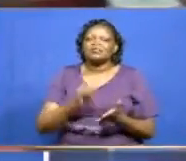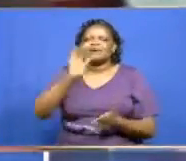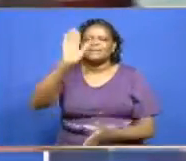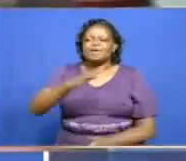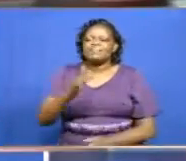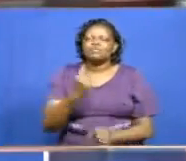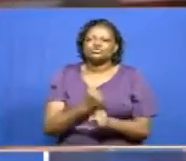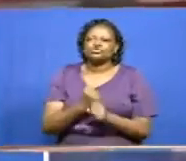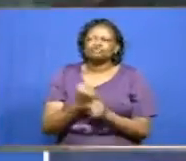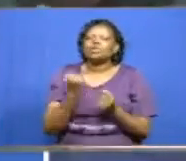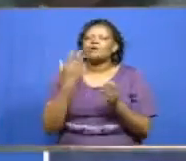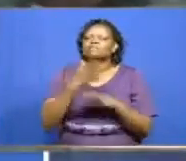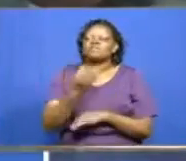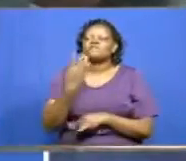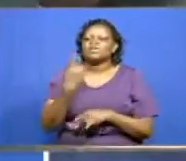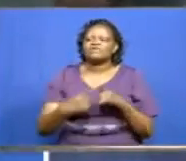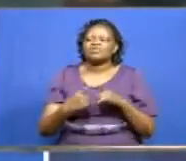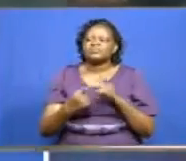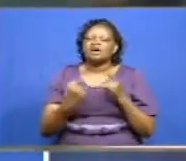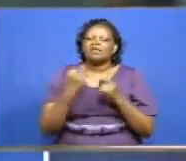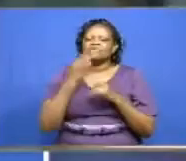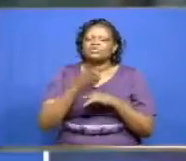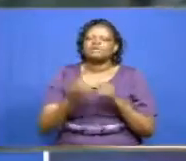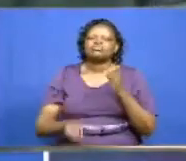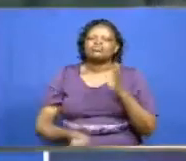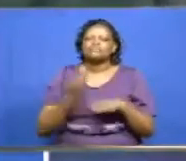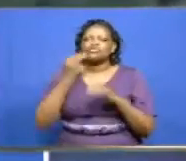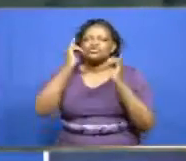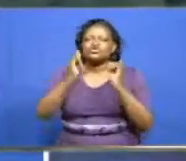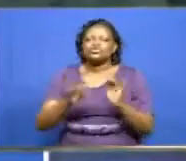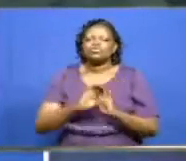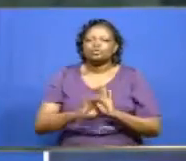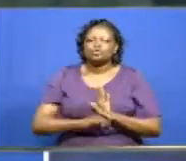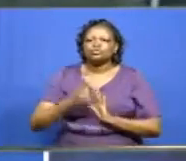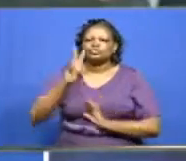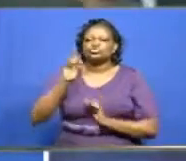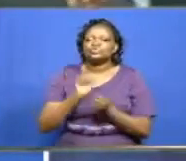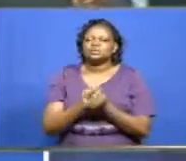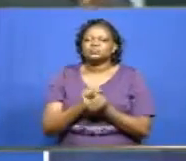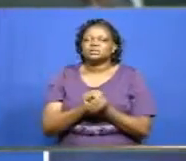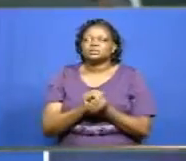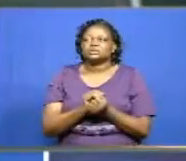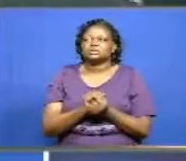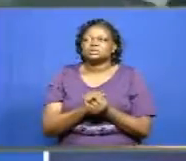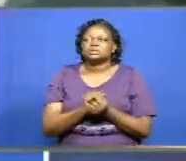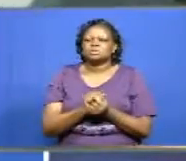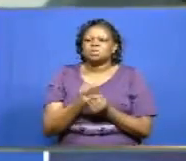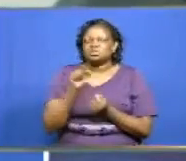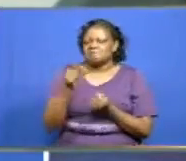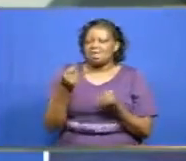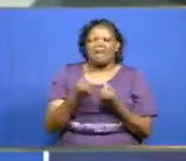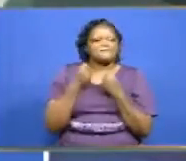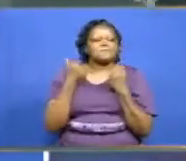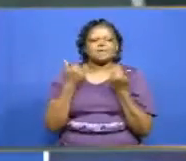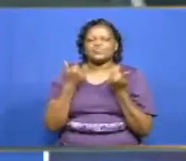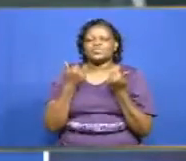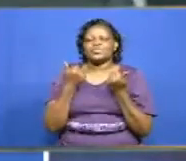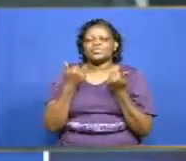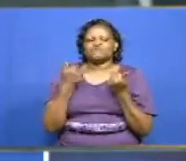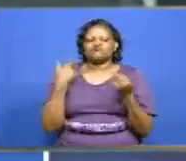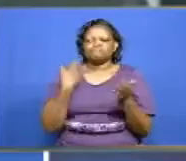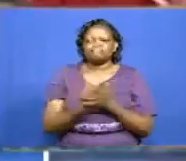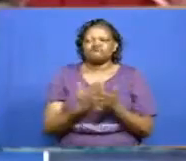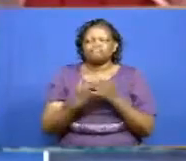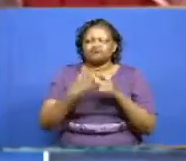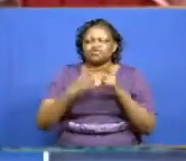do within 5 years after promulgation of the Constitution in 2010. This has not happened 10 years